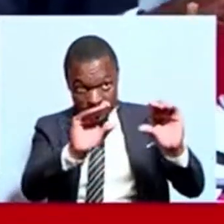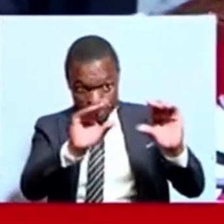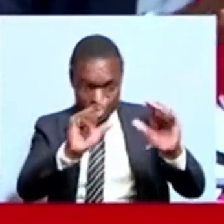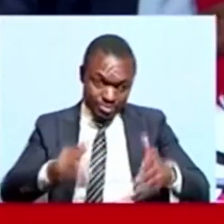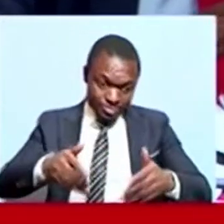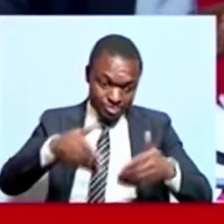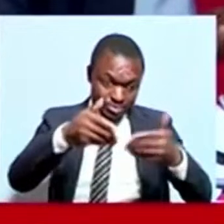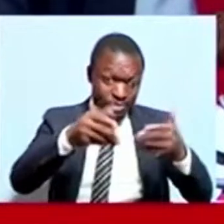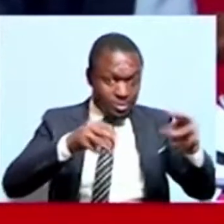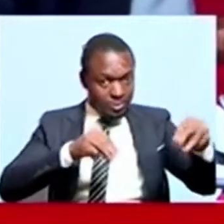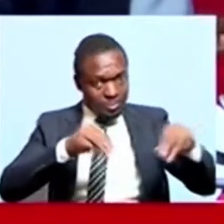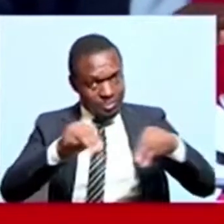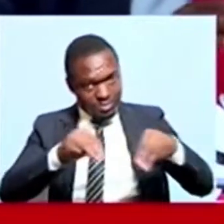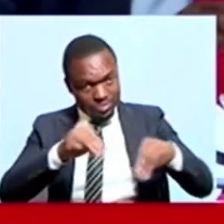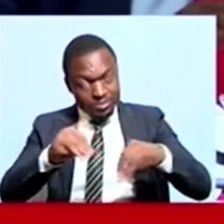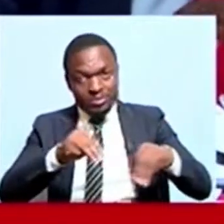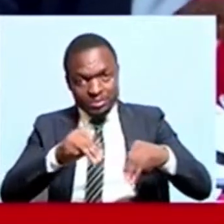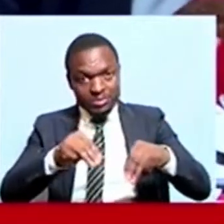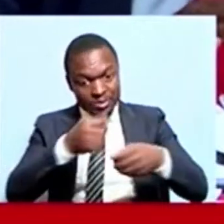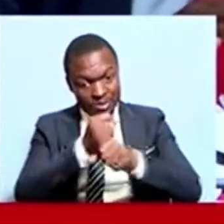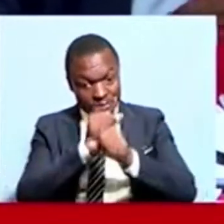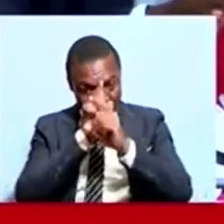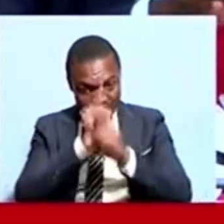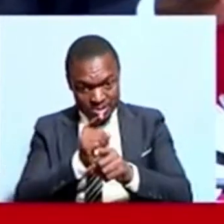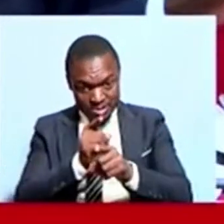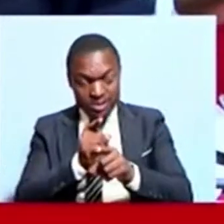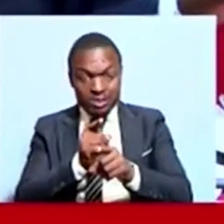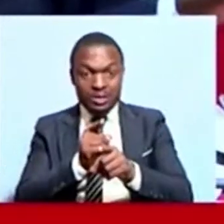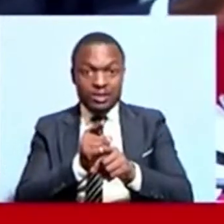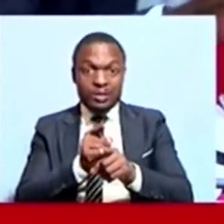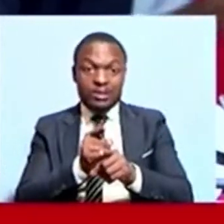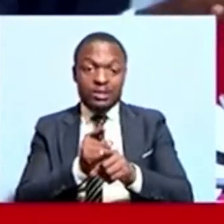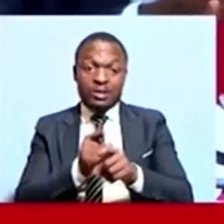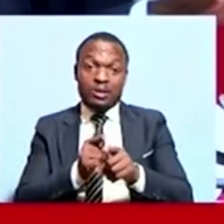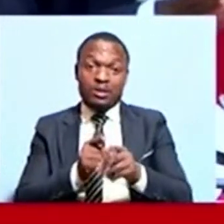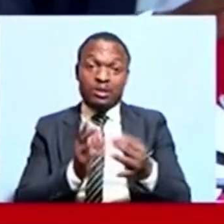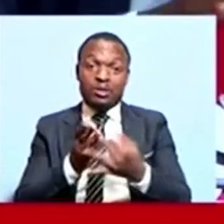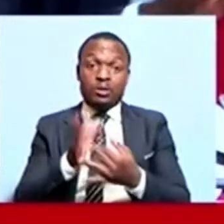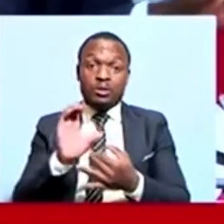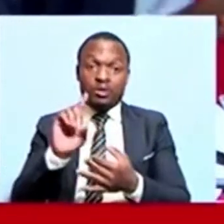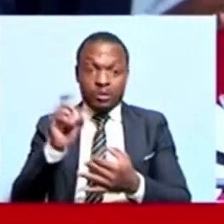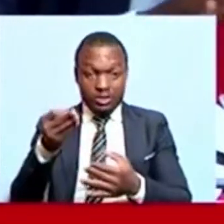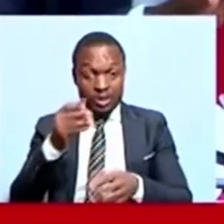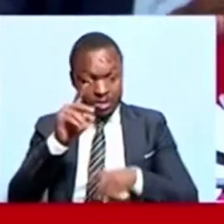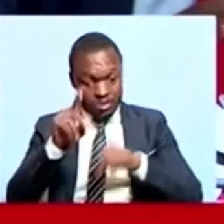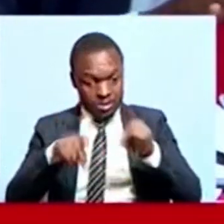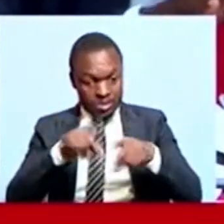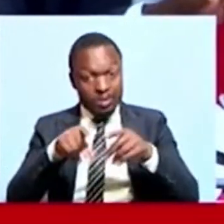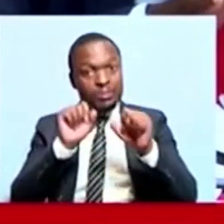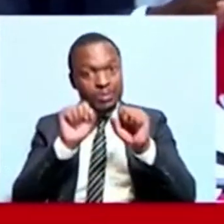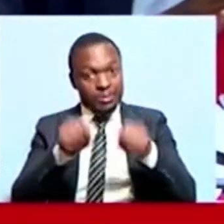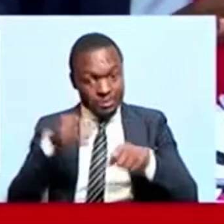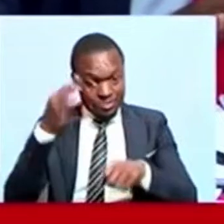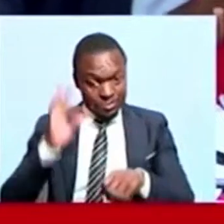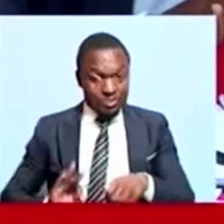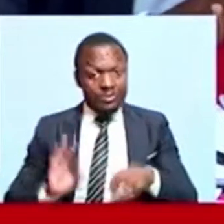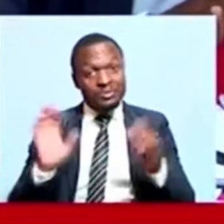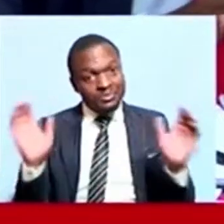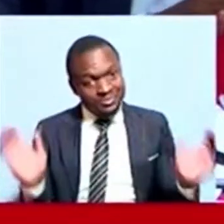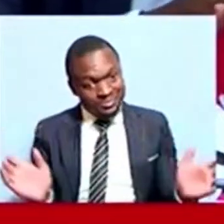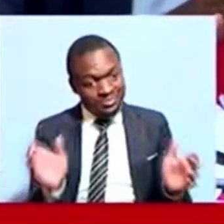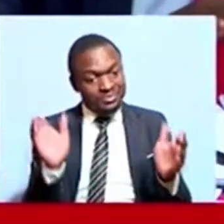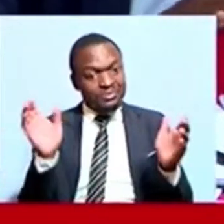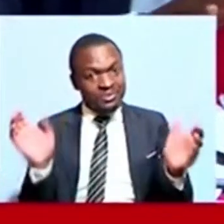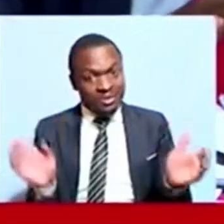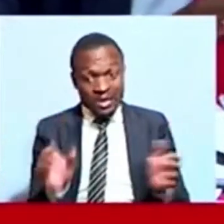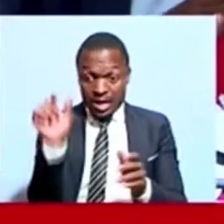management, make a decision so that at the end of the day, through CDF, our people benefit. We can encourage each